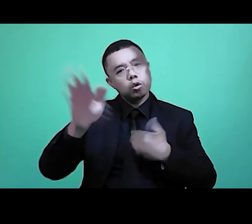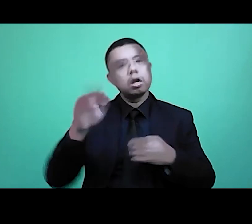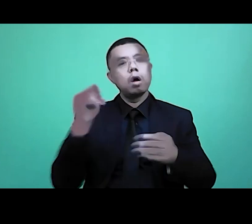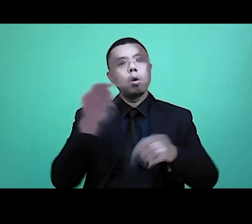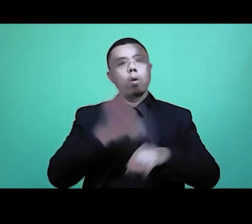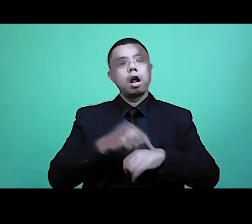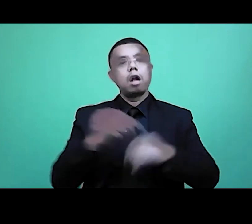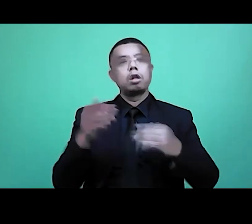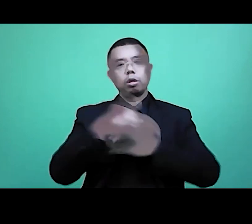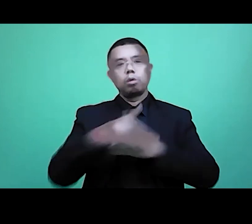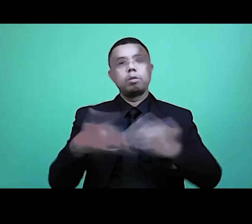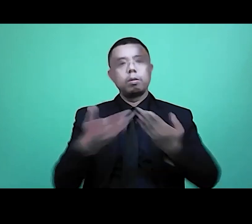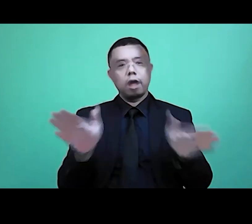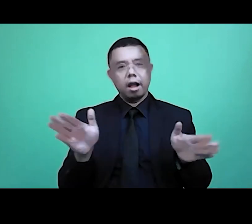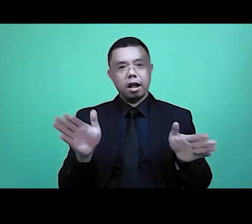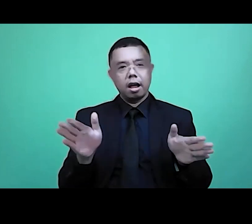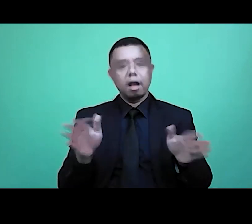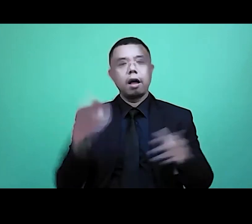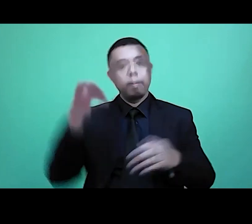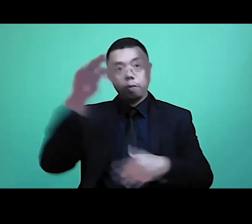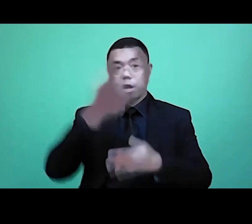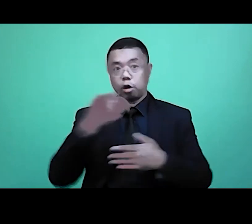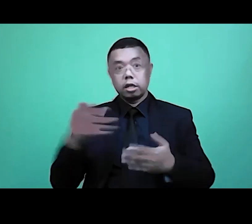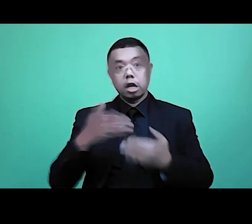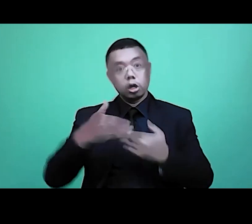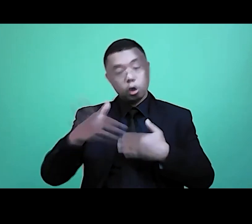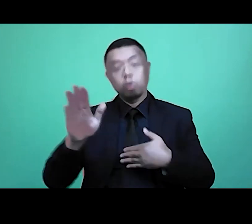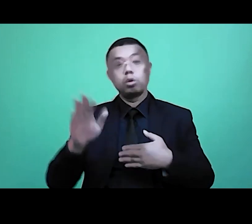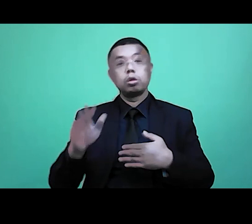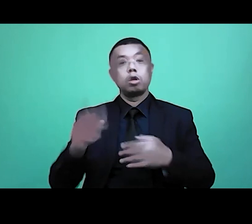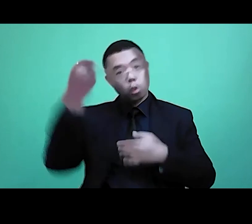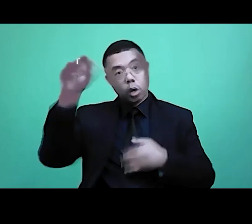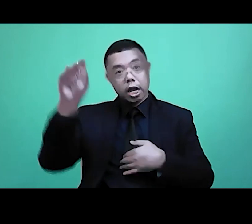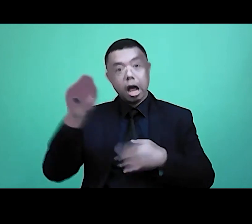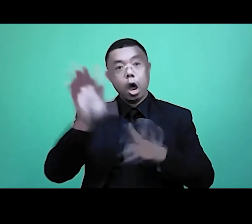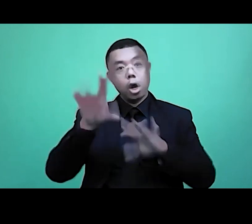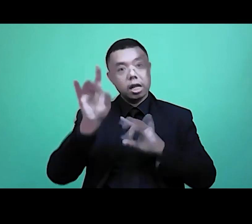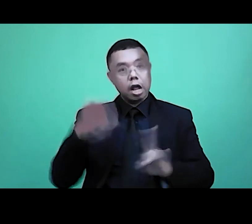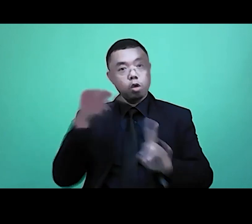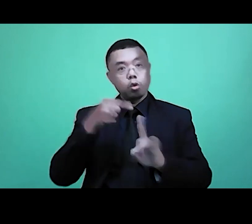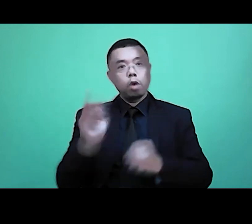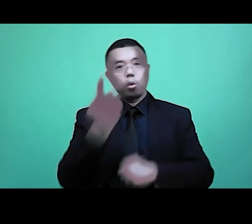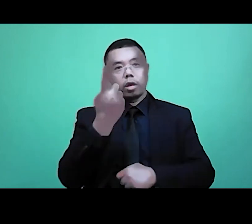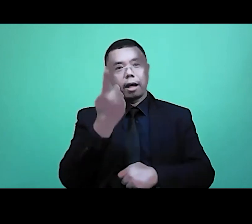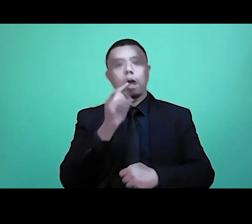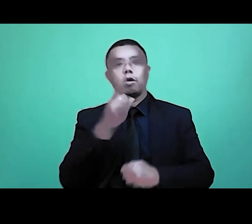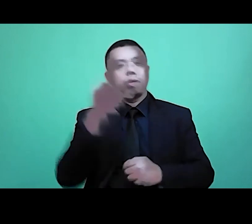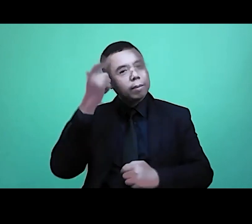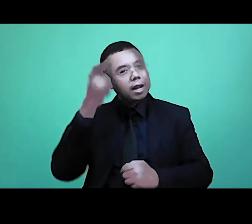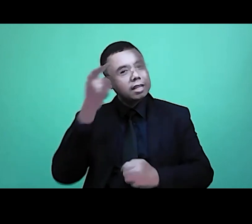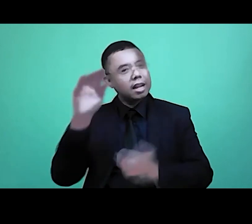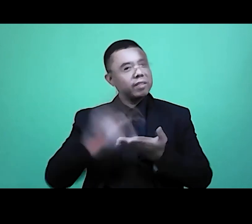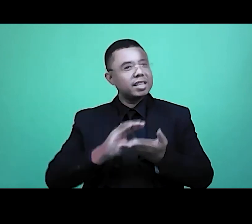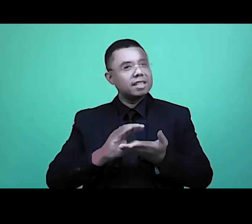too continue to see Australia as a priority destination for study and investment. Before the pandemic, we had around